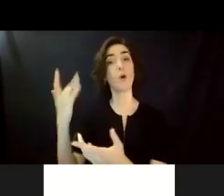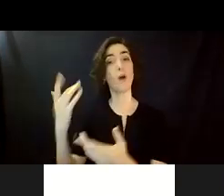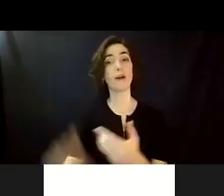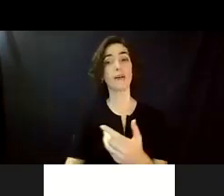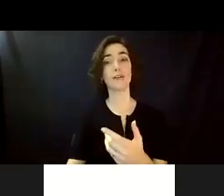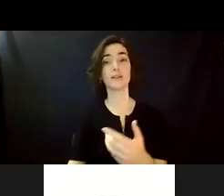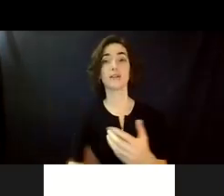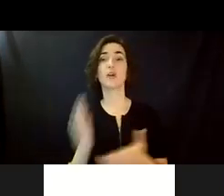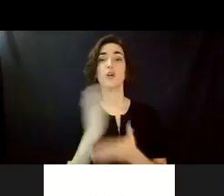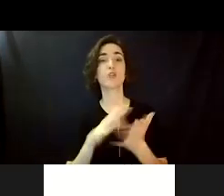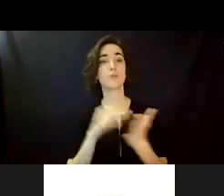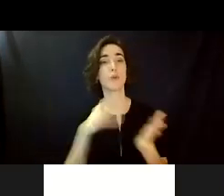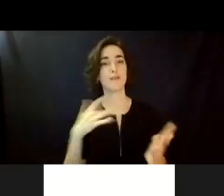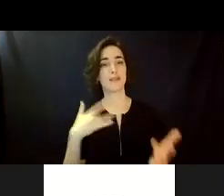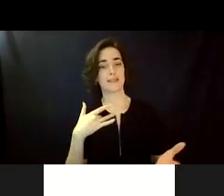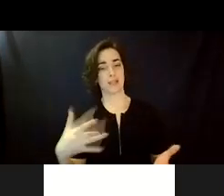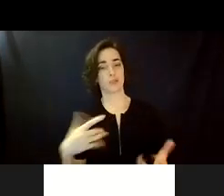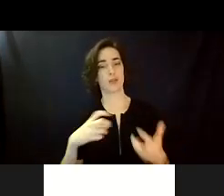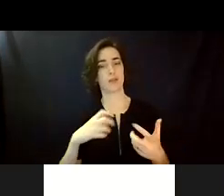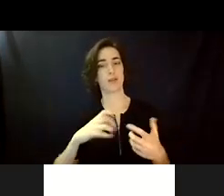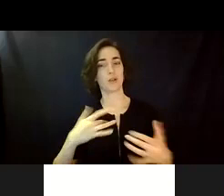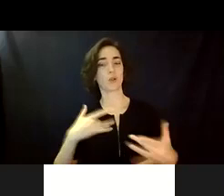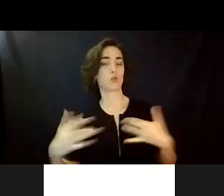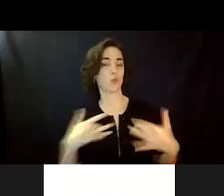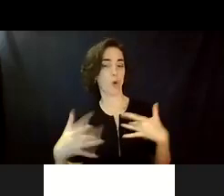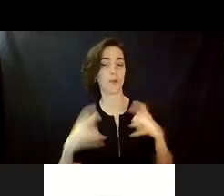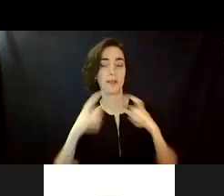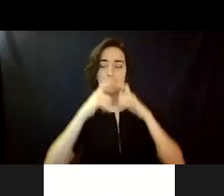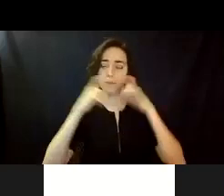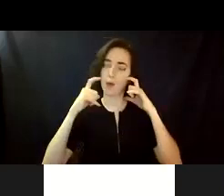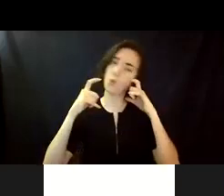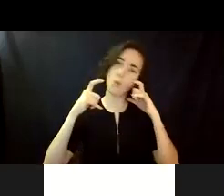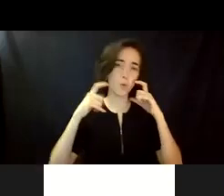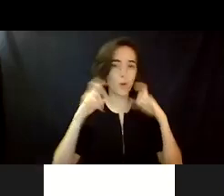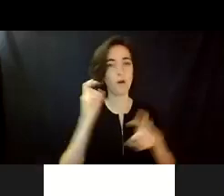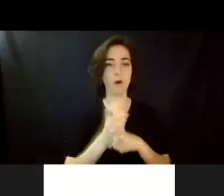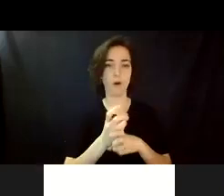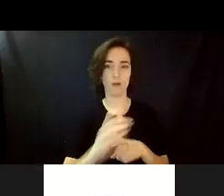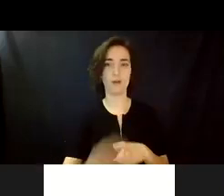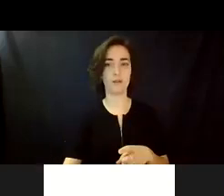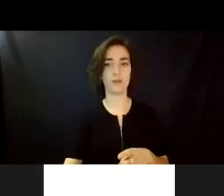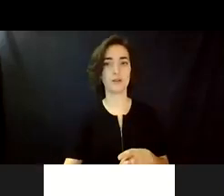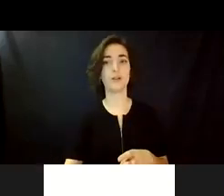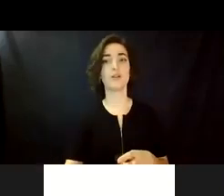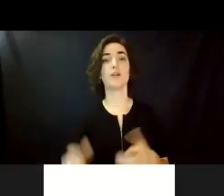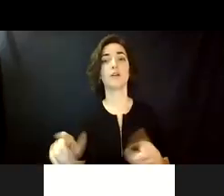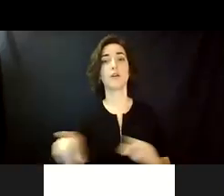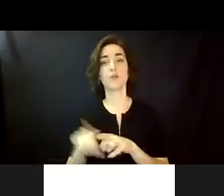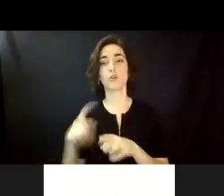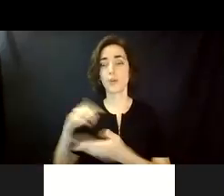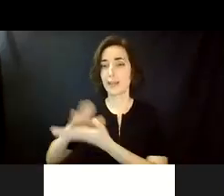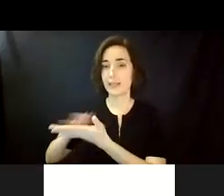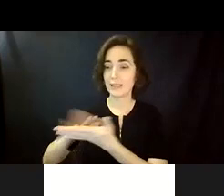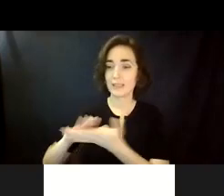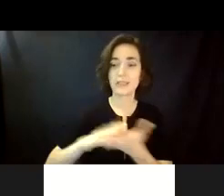sensory concerns, wearing a mask has been a challenge. We are sanitizing. We will be sanitizing every